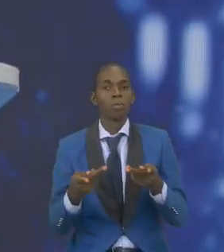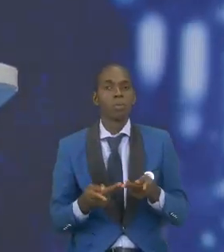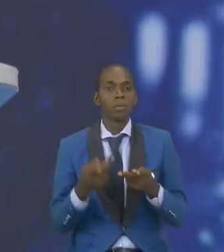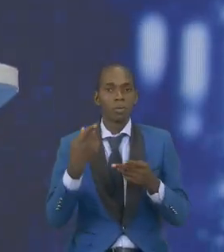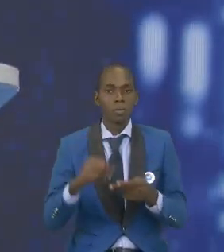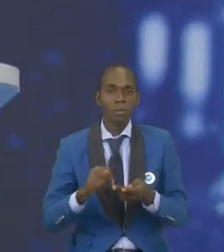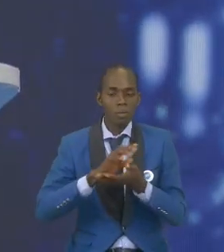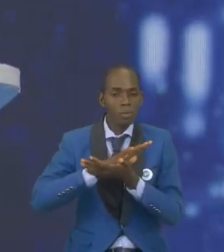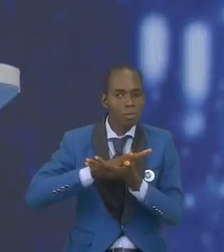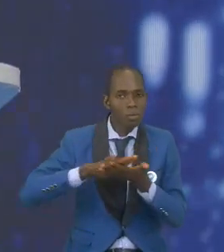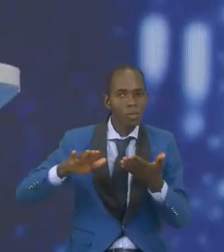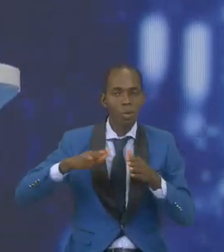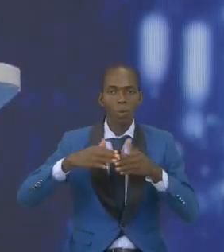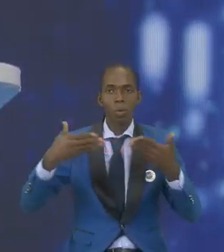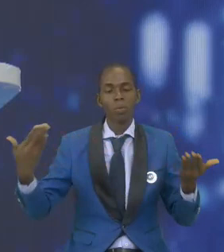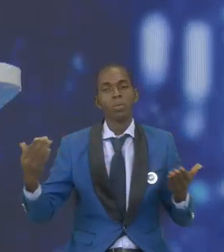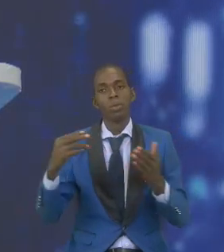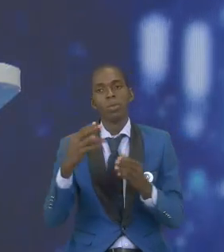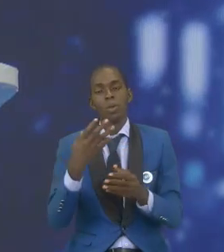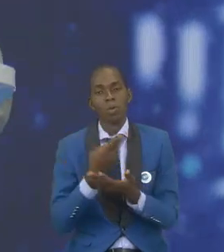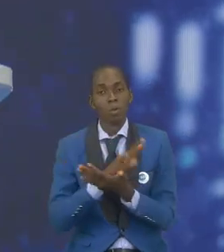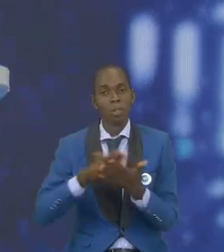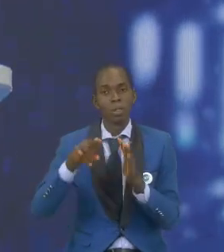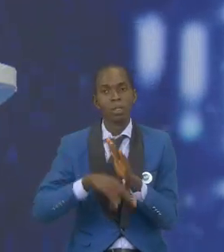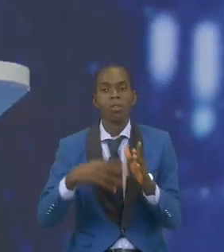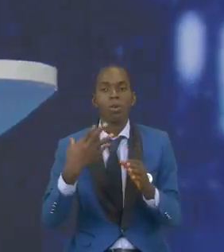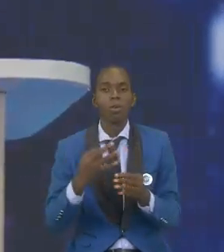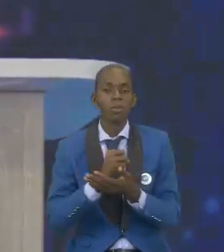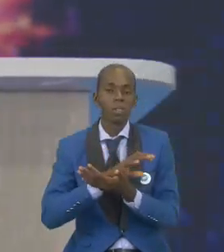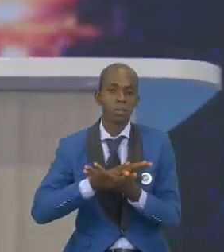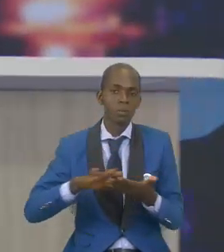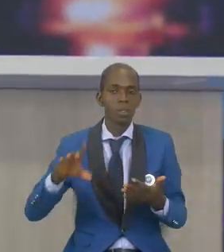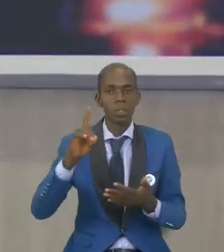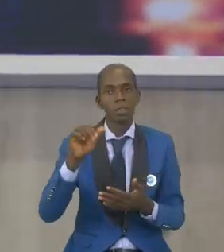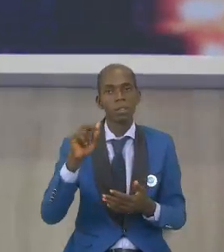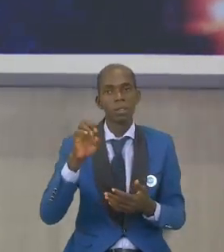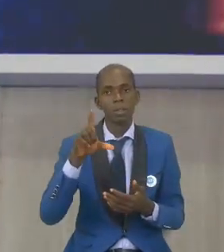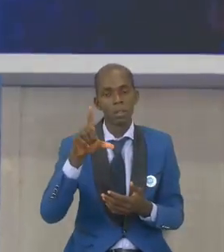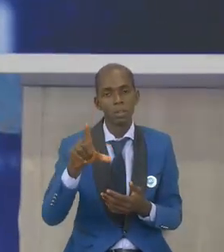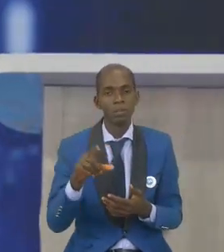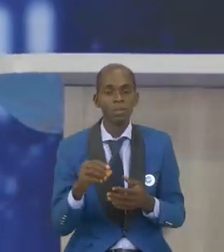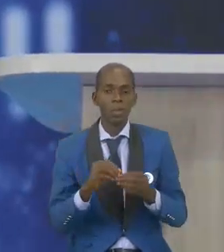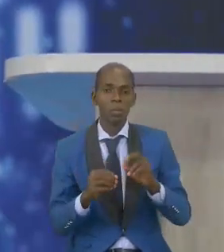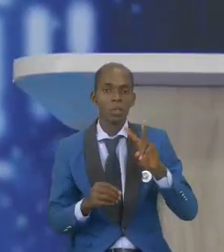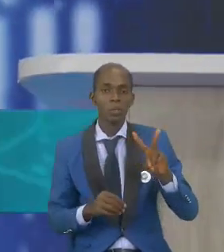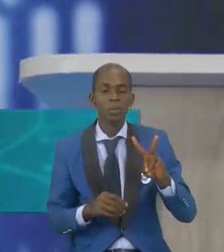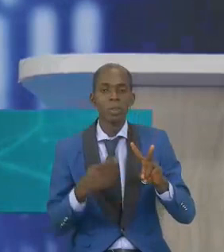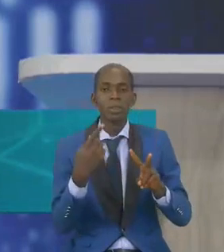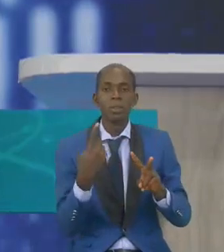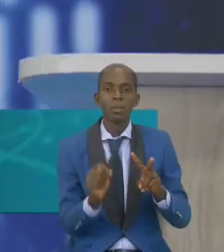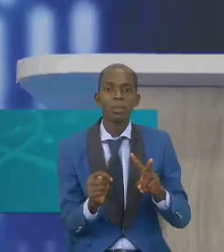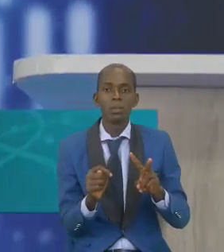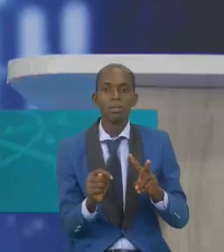holiness of sanctified Daniel. Number two, the treacherous hatred against